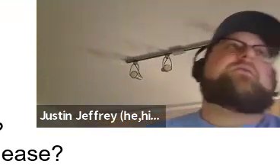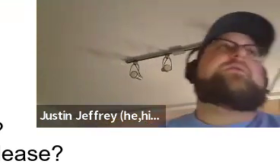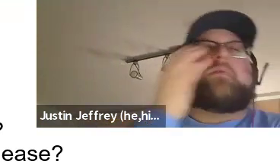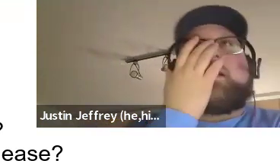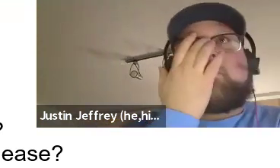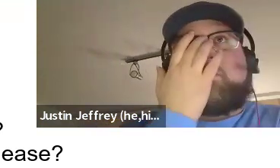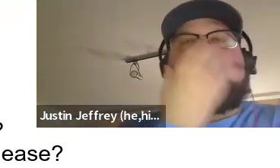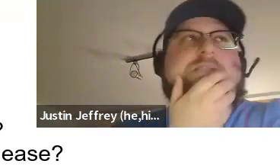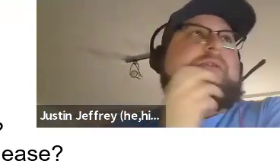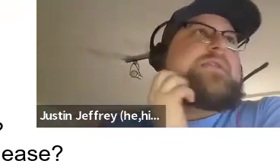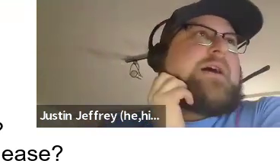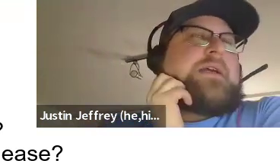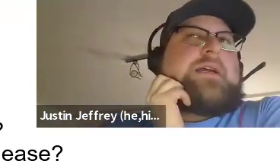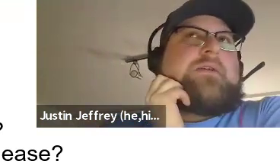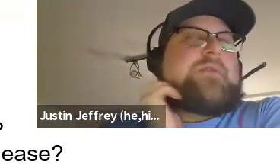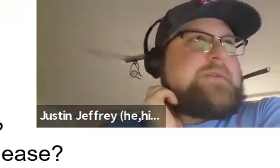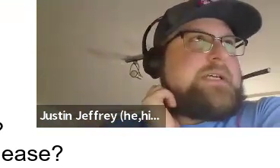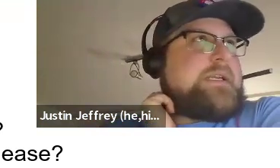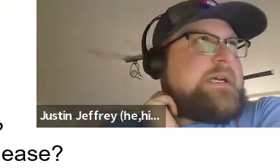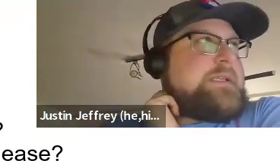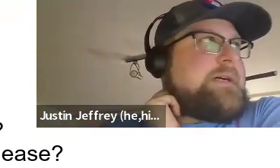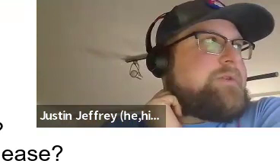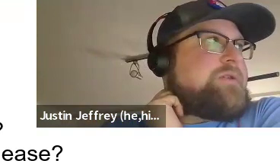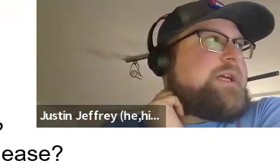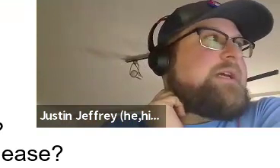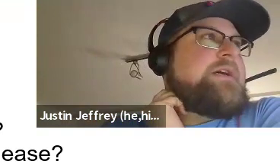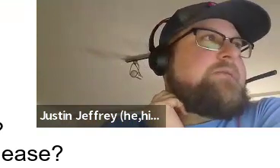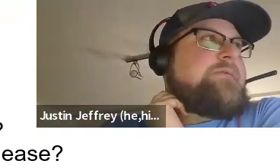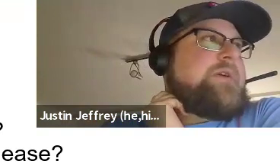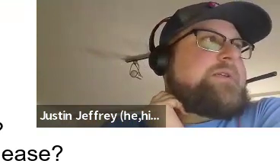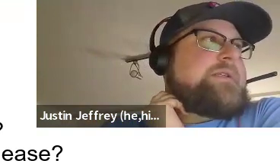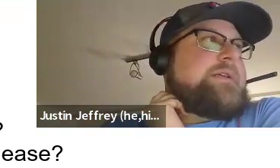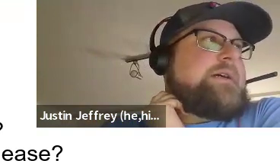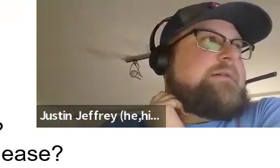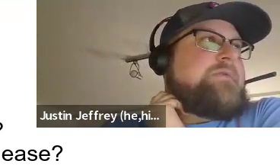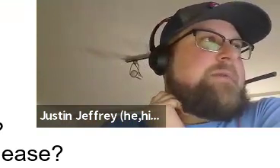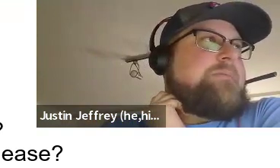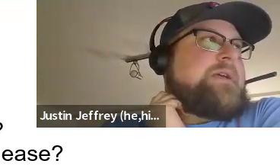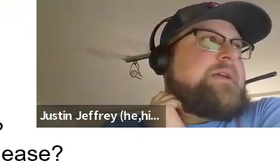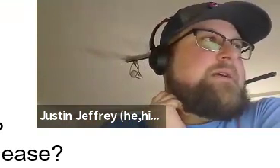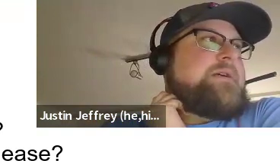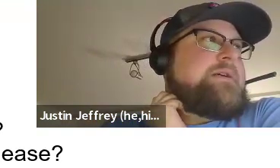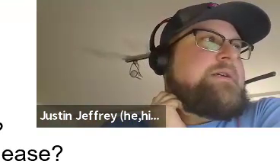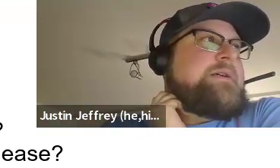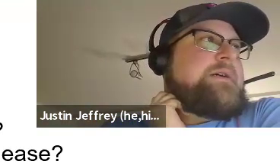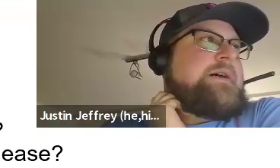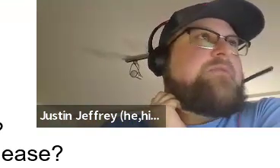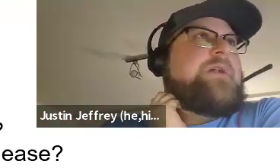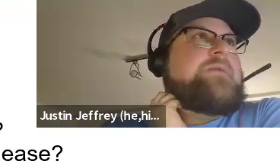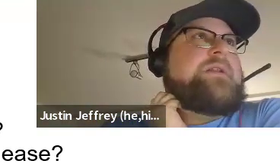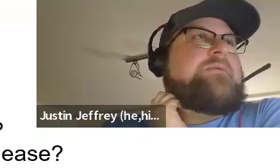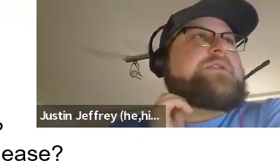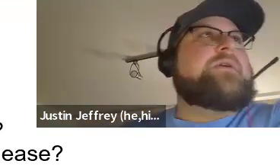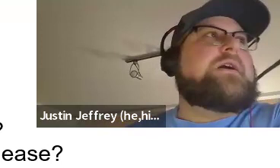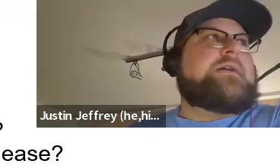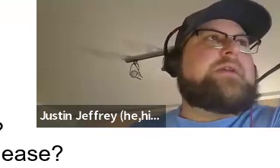mobile medical team right now too is down in Riverton and Doubletree for folks who may be